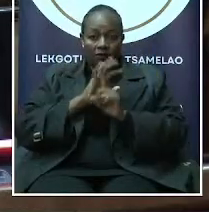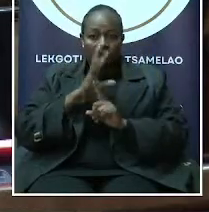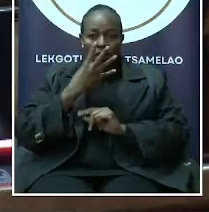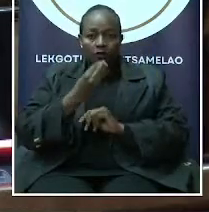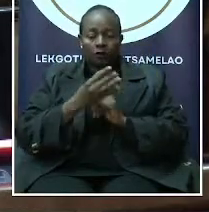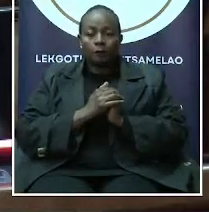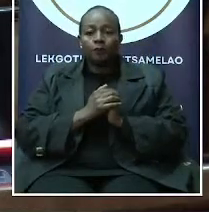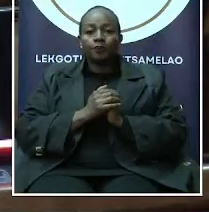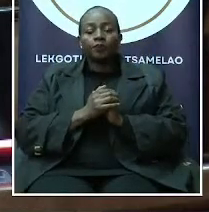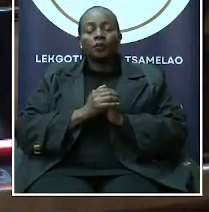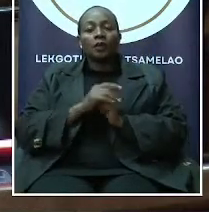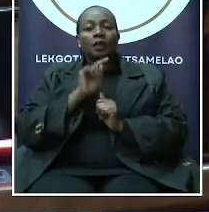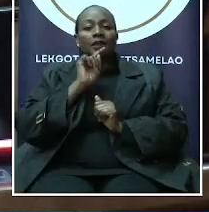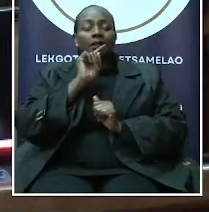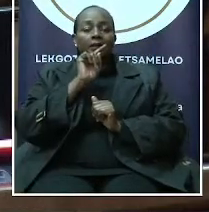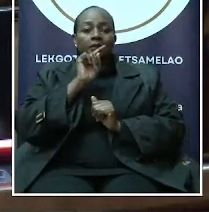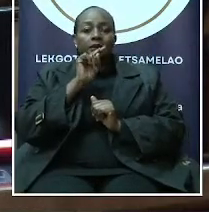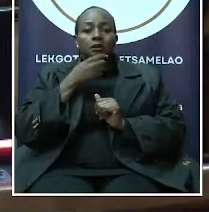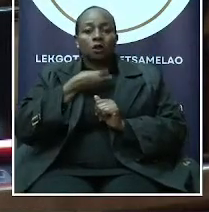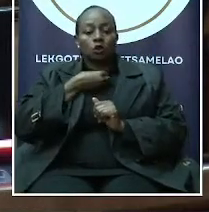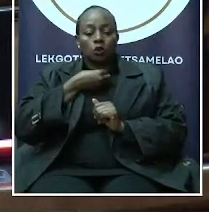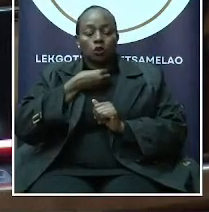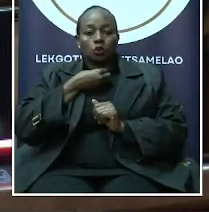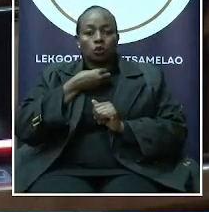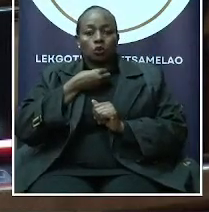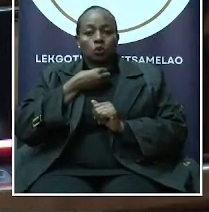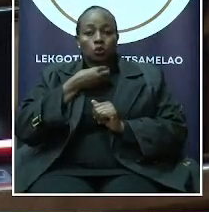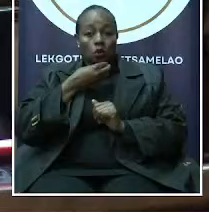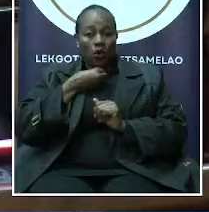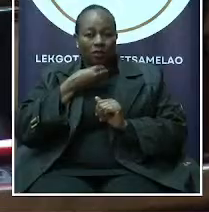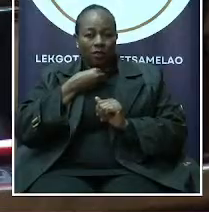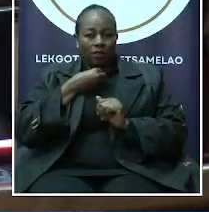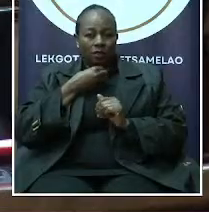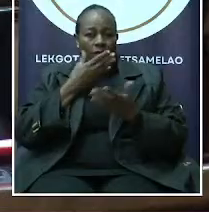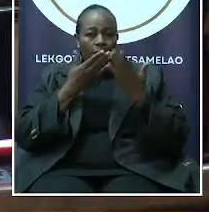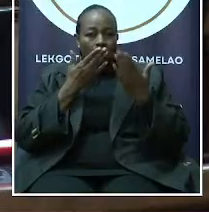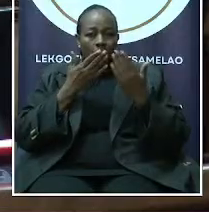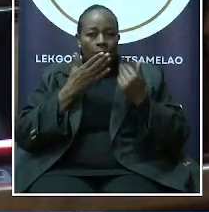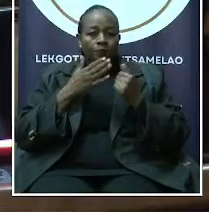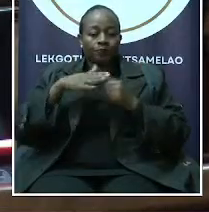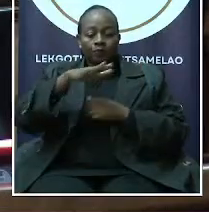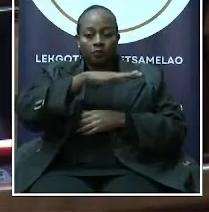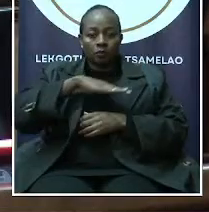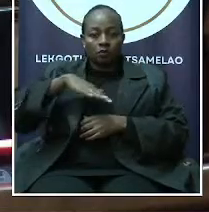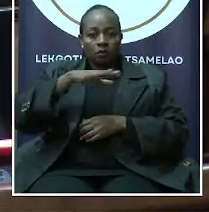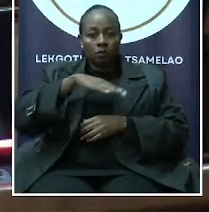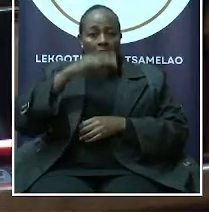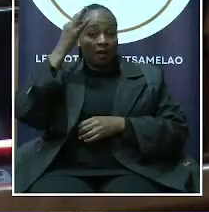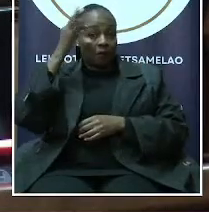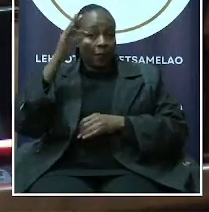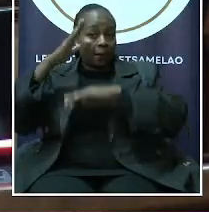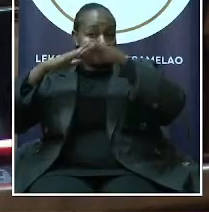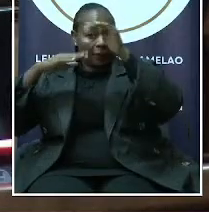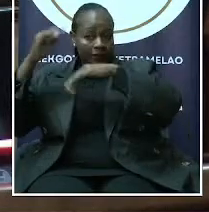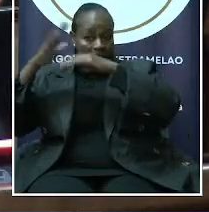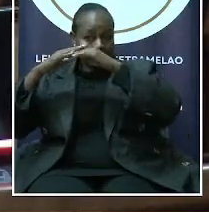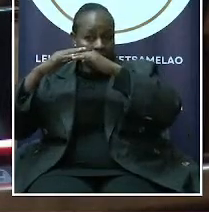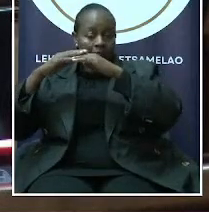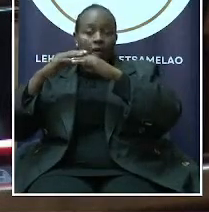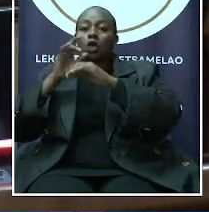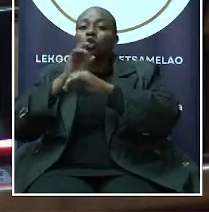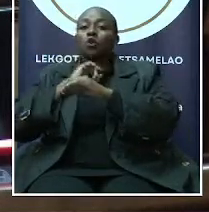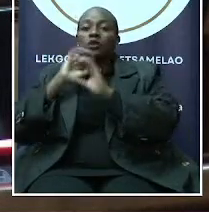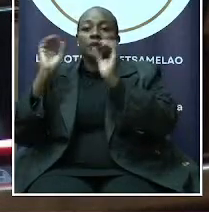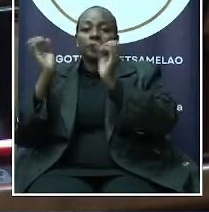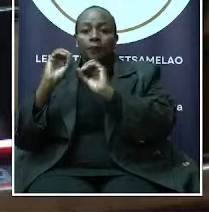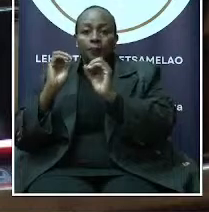exists a significant number of unused, abandoned, or underutilized state-owned buildings and land parcels